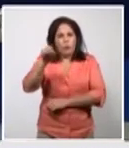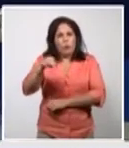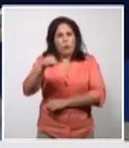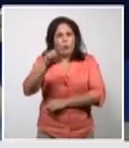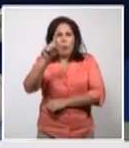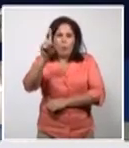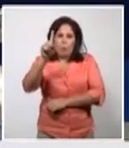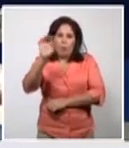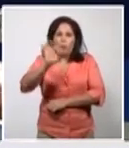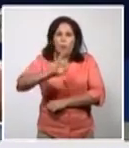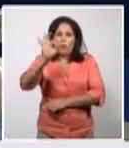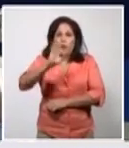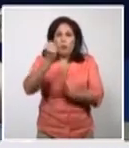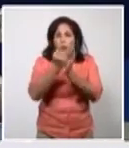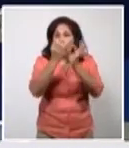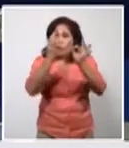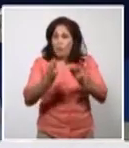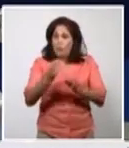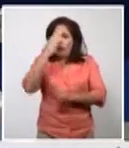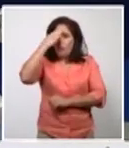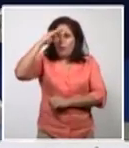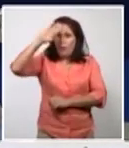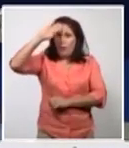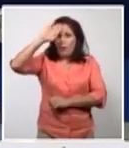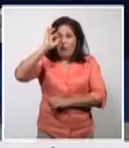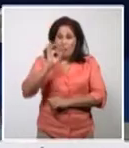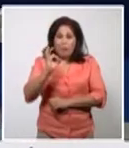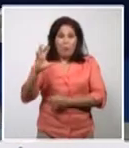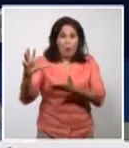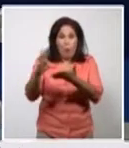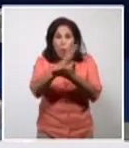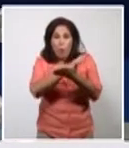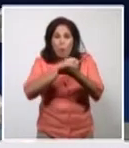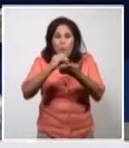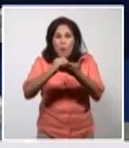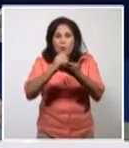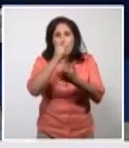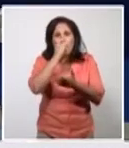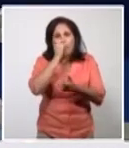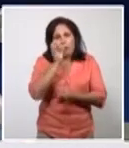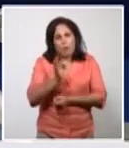De los casos confirmados en nuestro país son del sexo masculino.